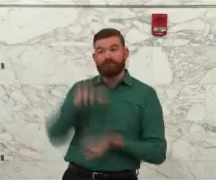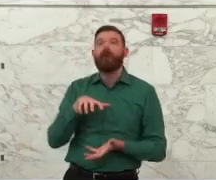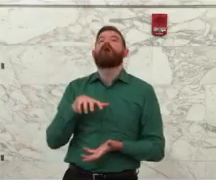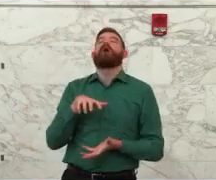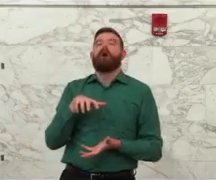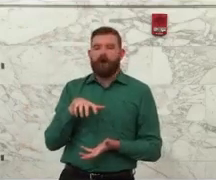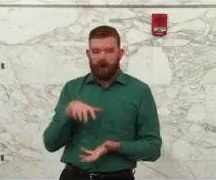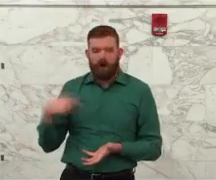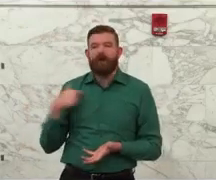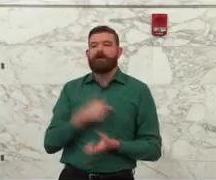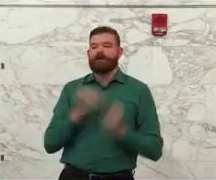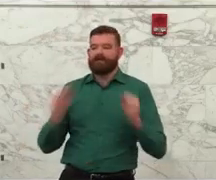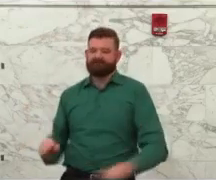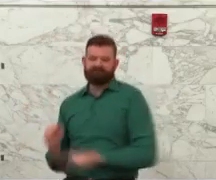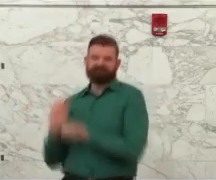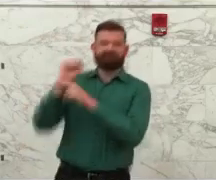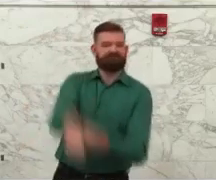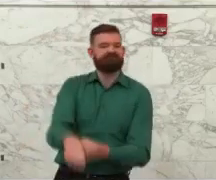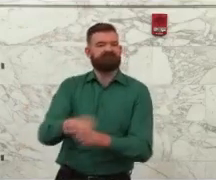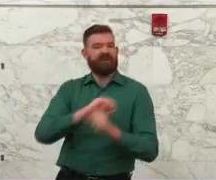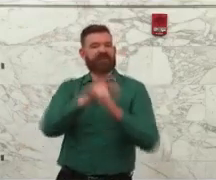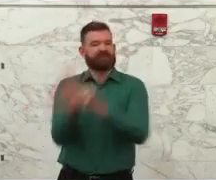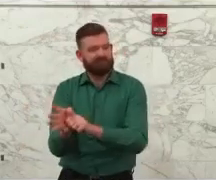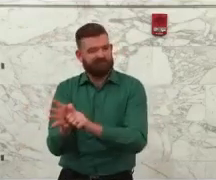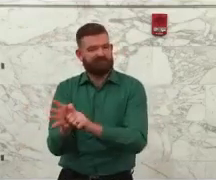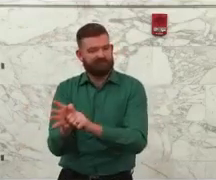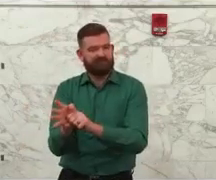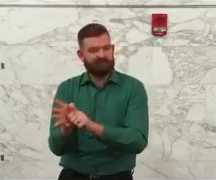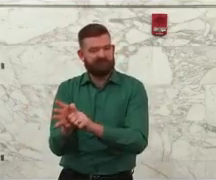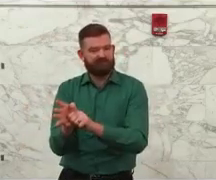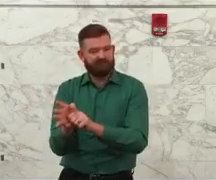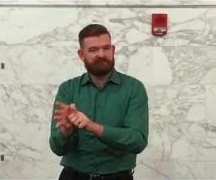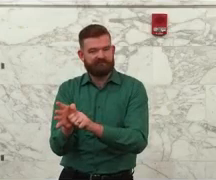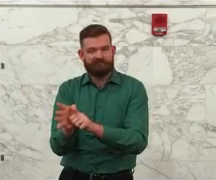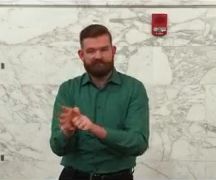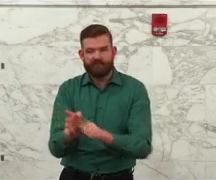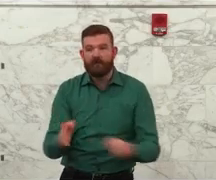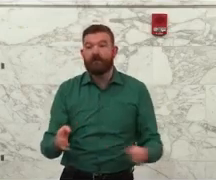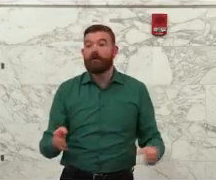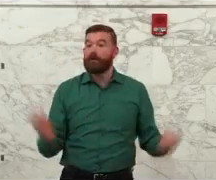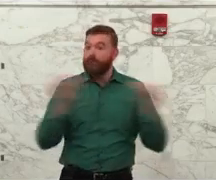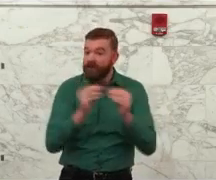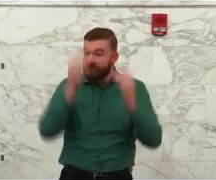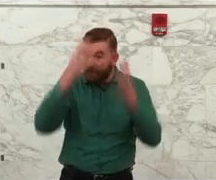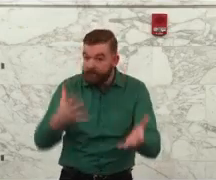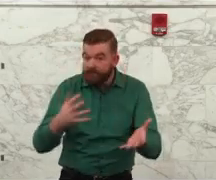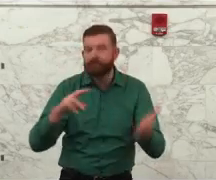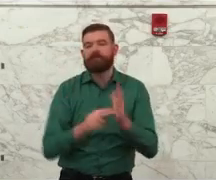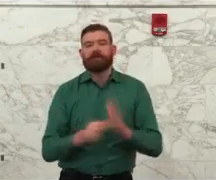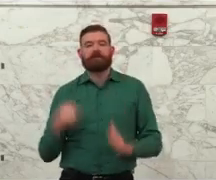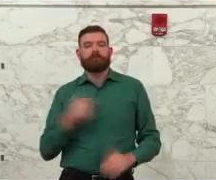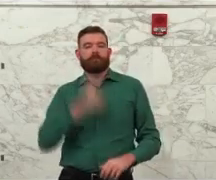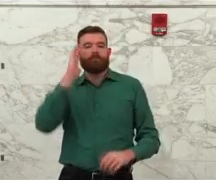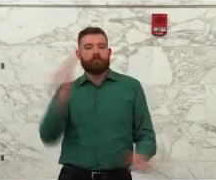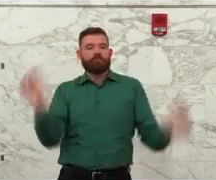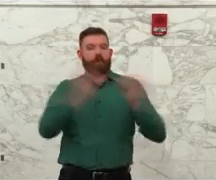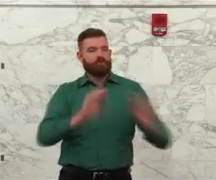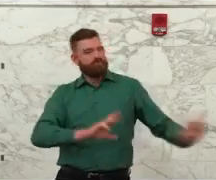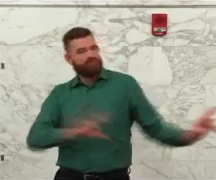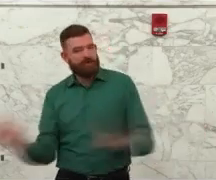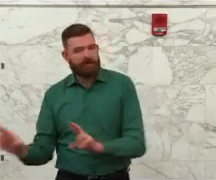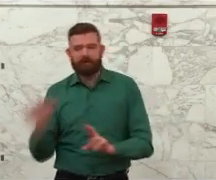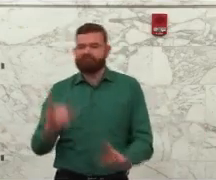virus. So the more information we have, the better off we will be. Again, these numbers, as was said all along, are